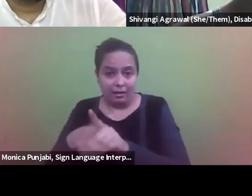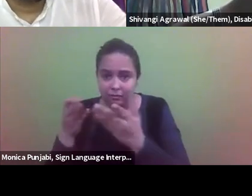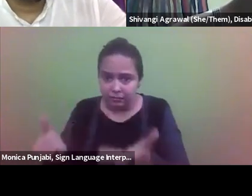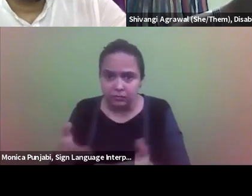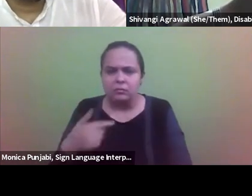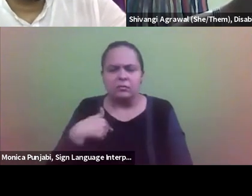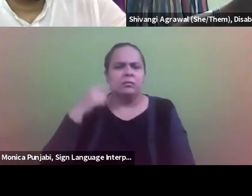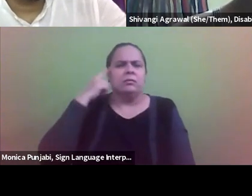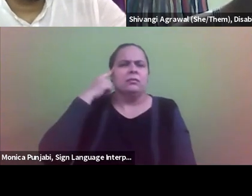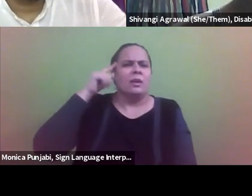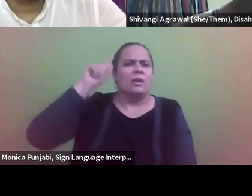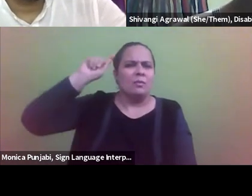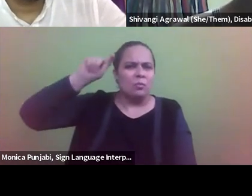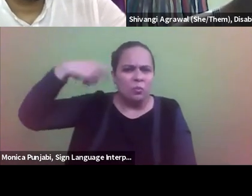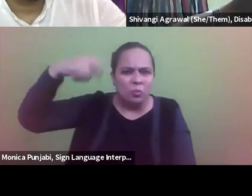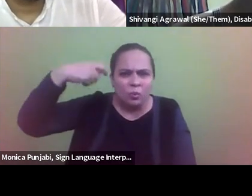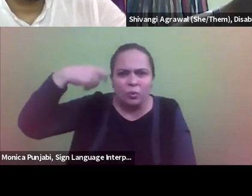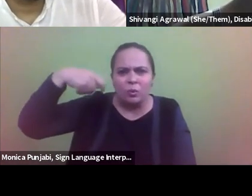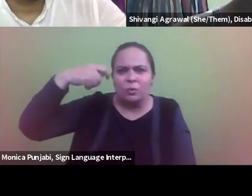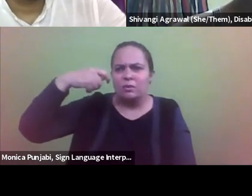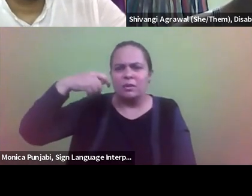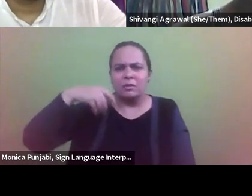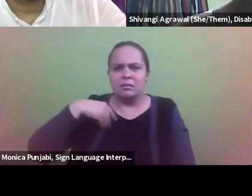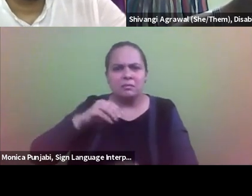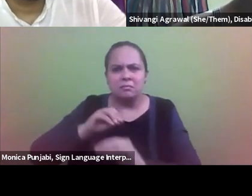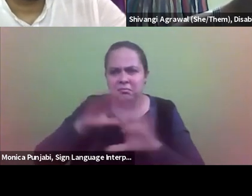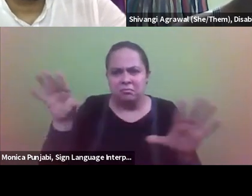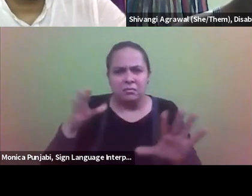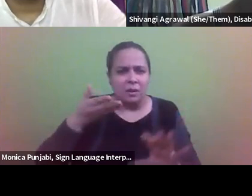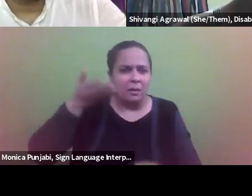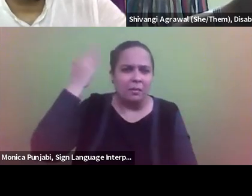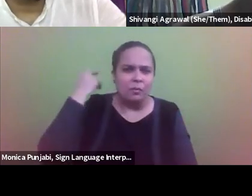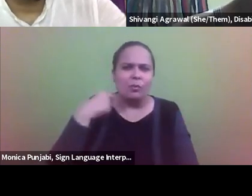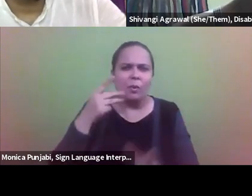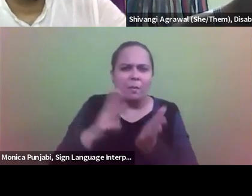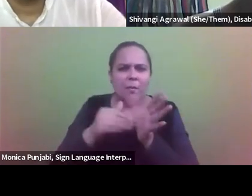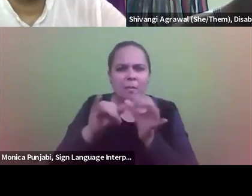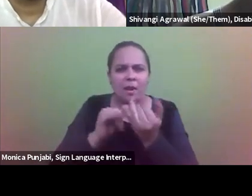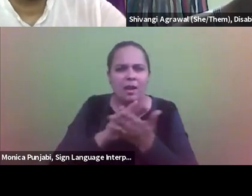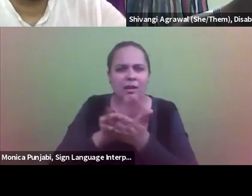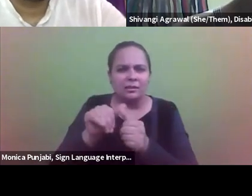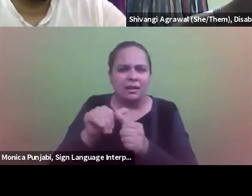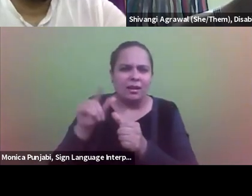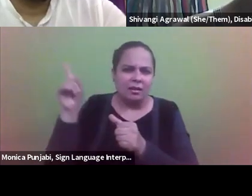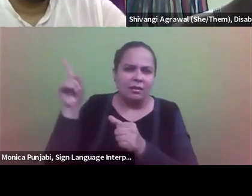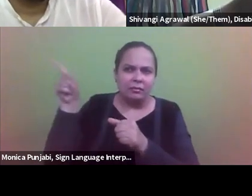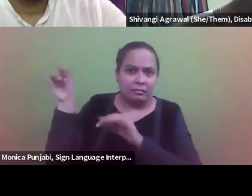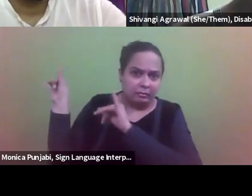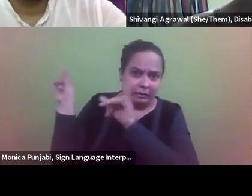as huge as Masha did back in the day, but I feel Sheer Korma is a drop in that